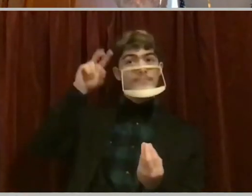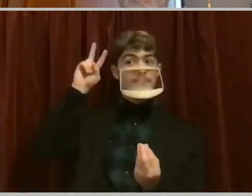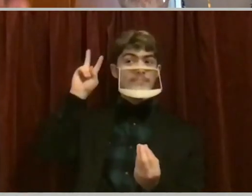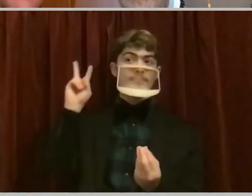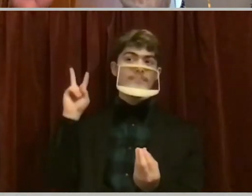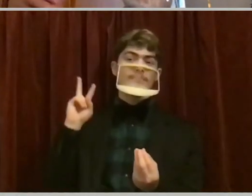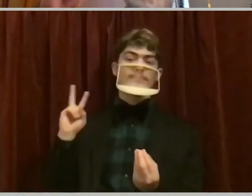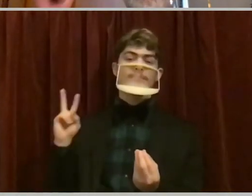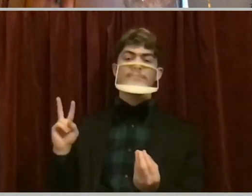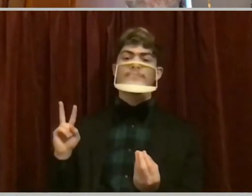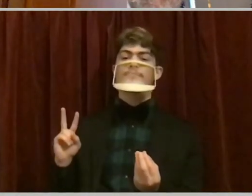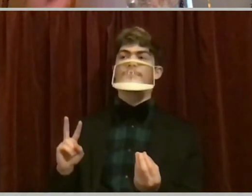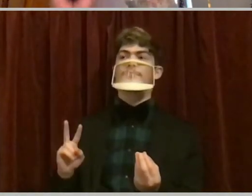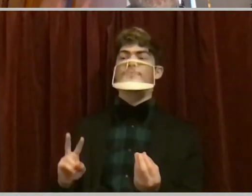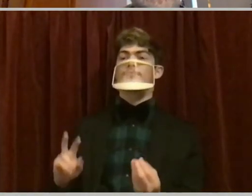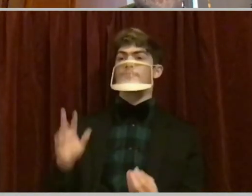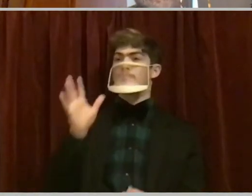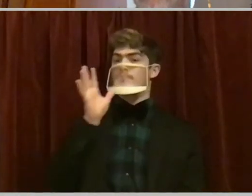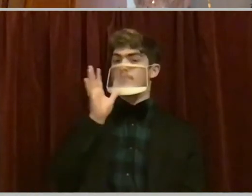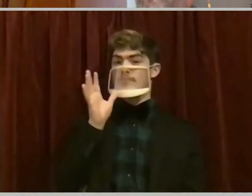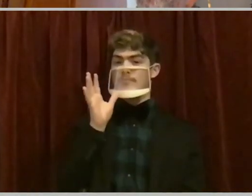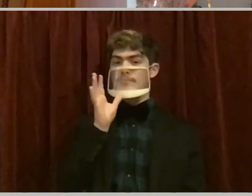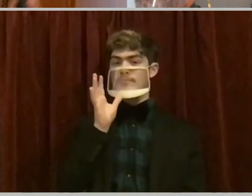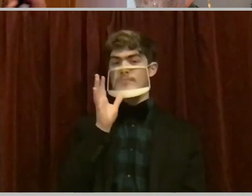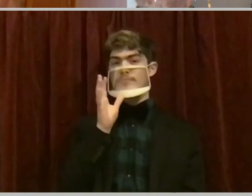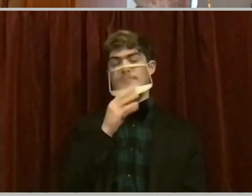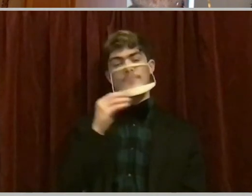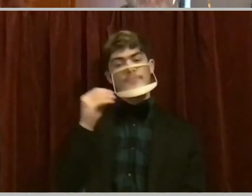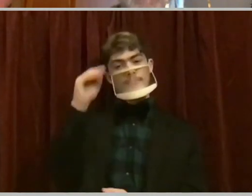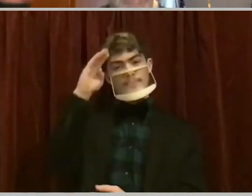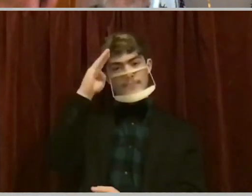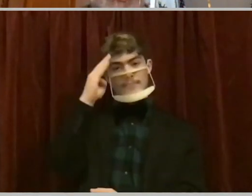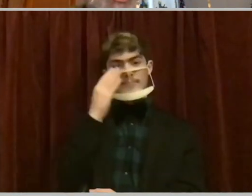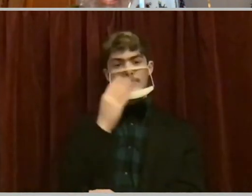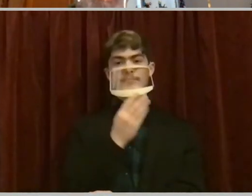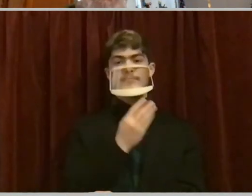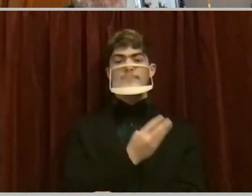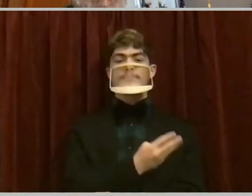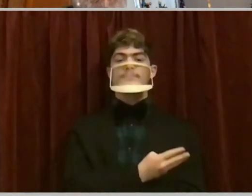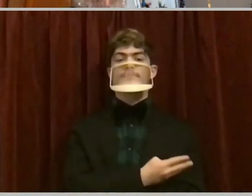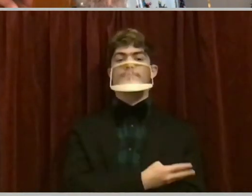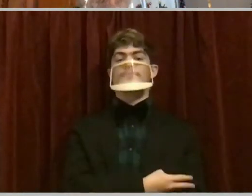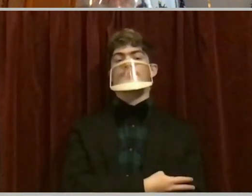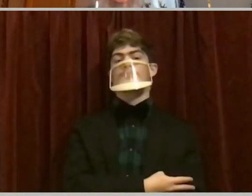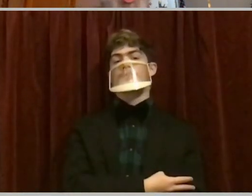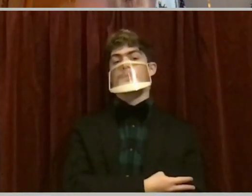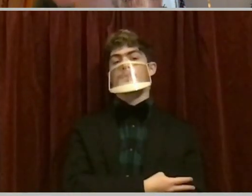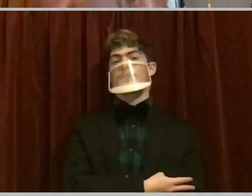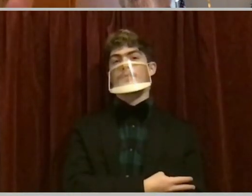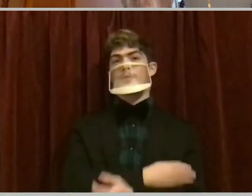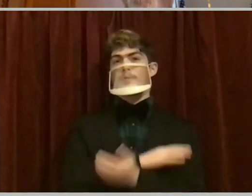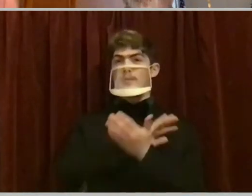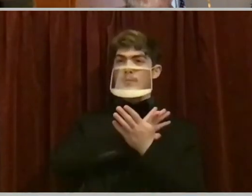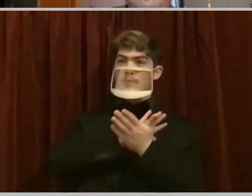yon virgin mother and child.